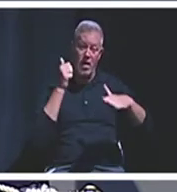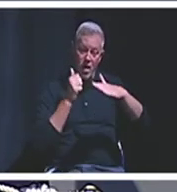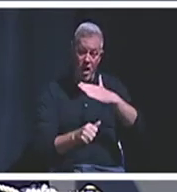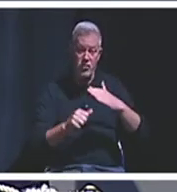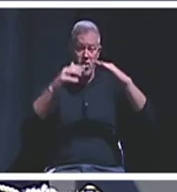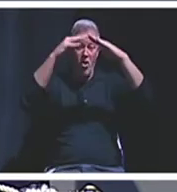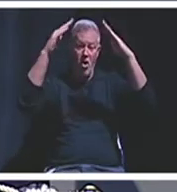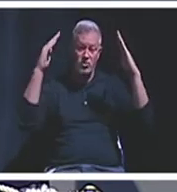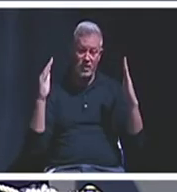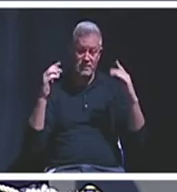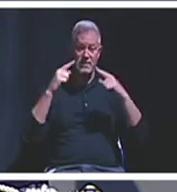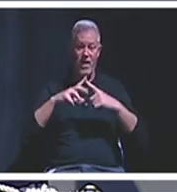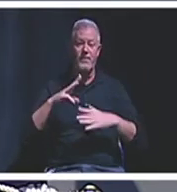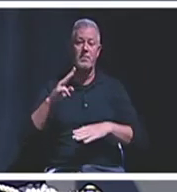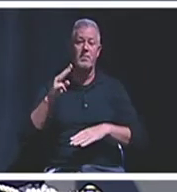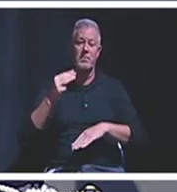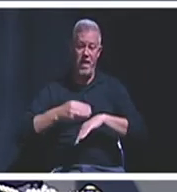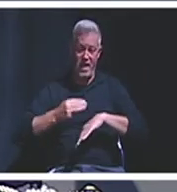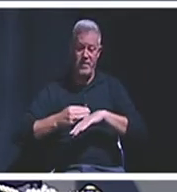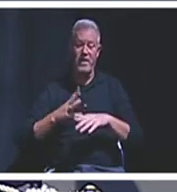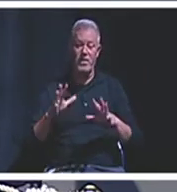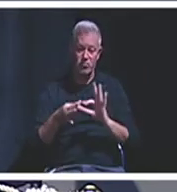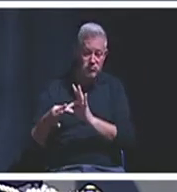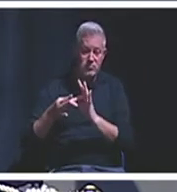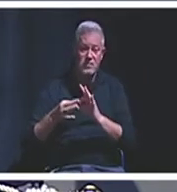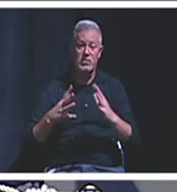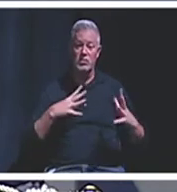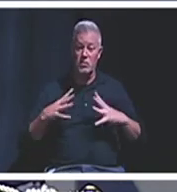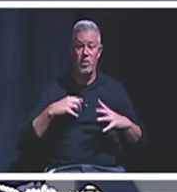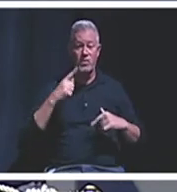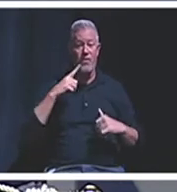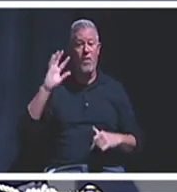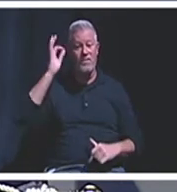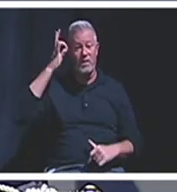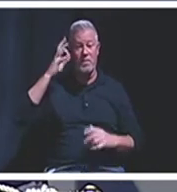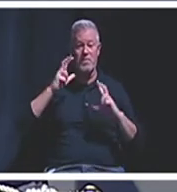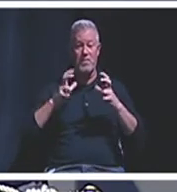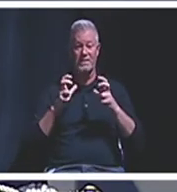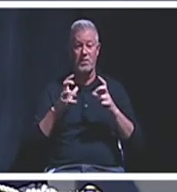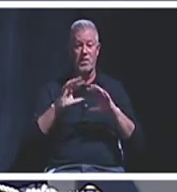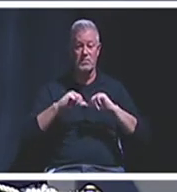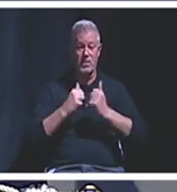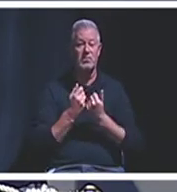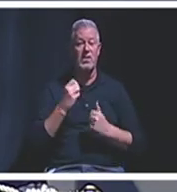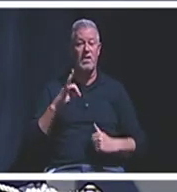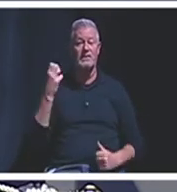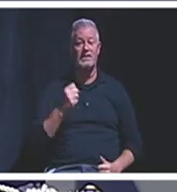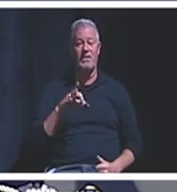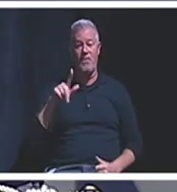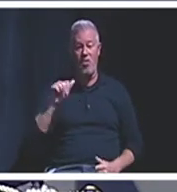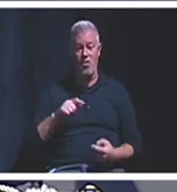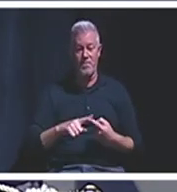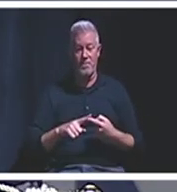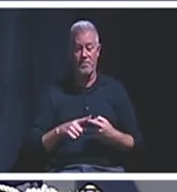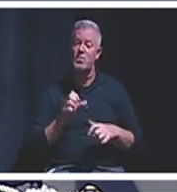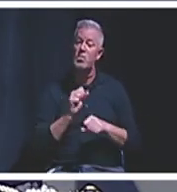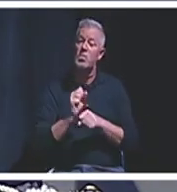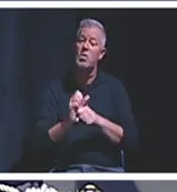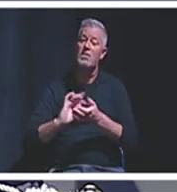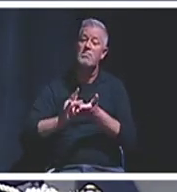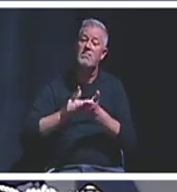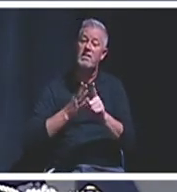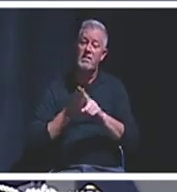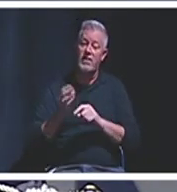of Miami and coordinates sporting events for the Philippine Basketball Association of South Florida. She has worked in the medical field as an